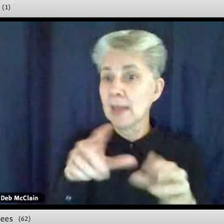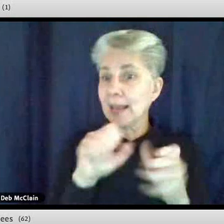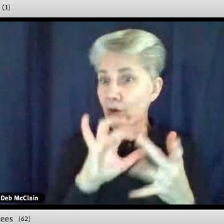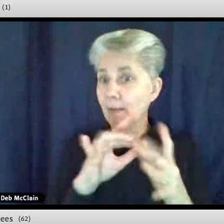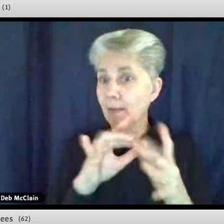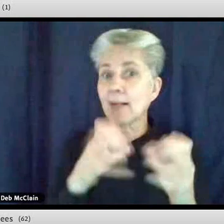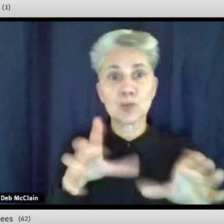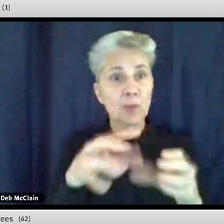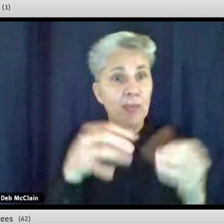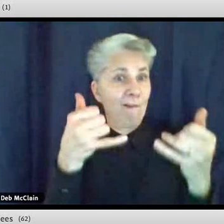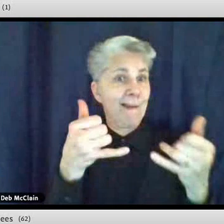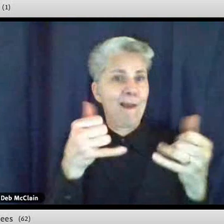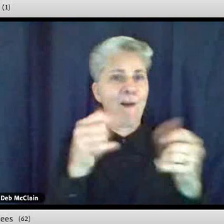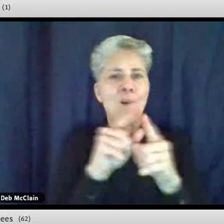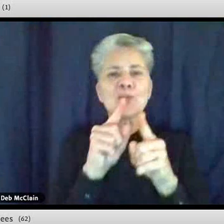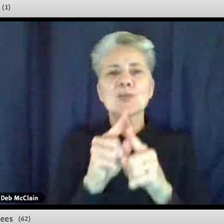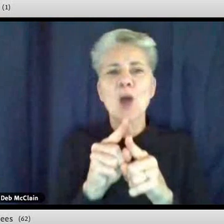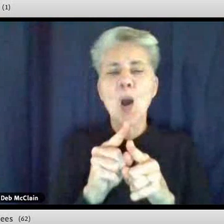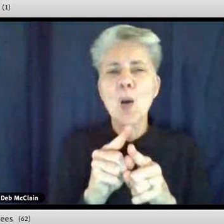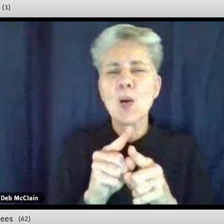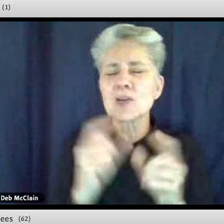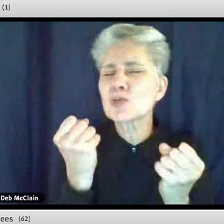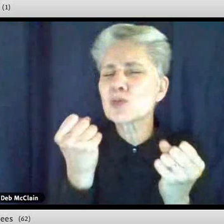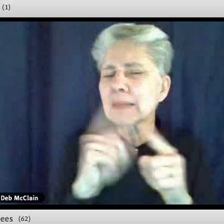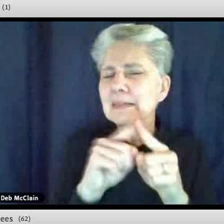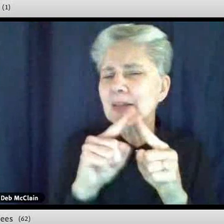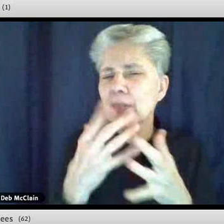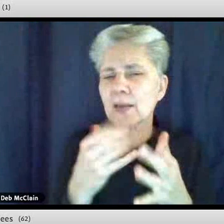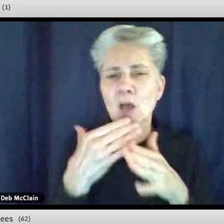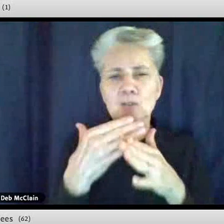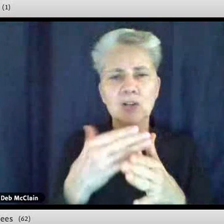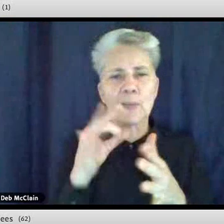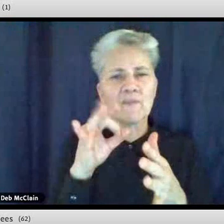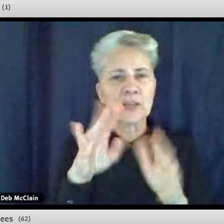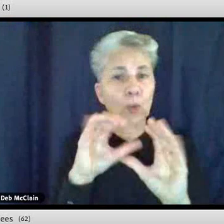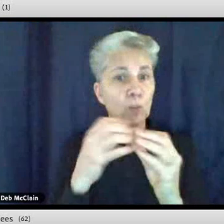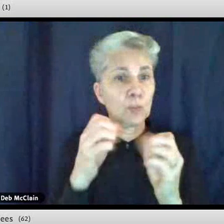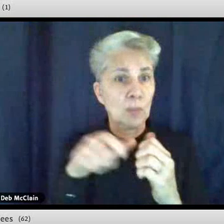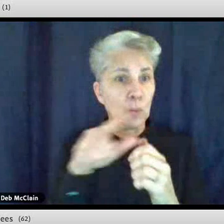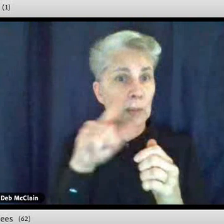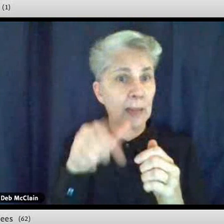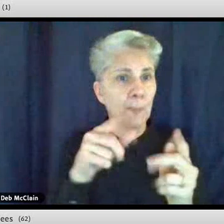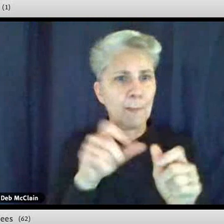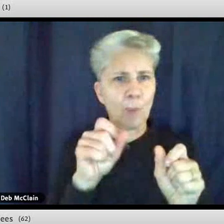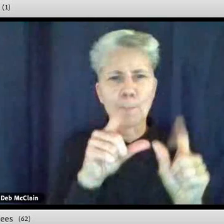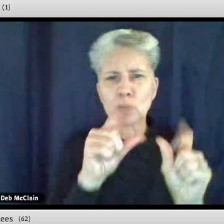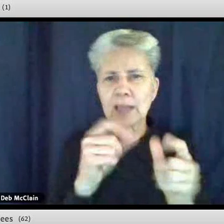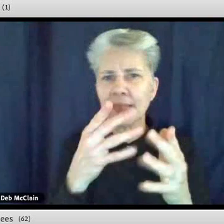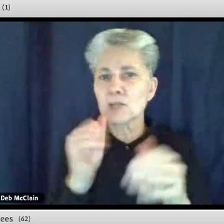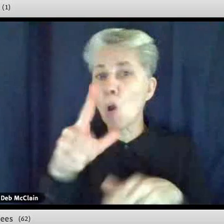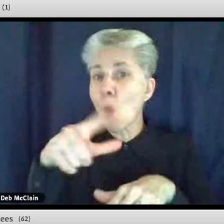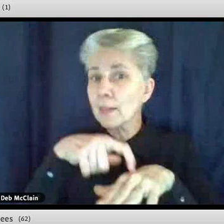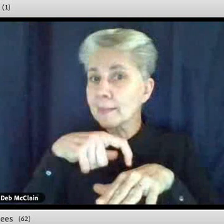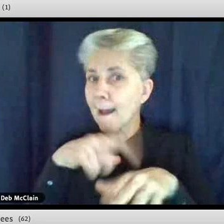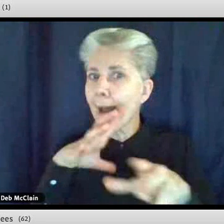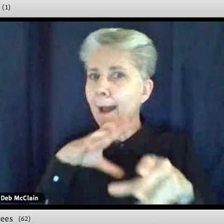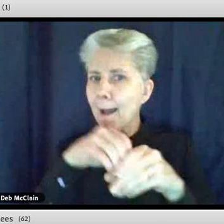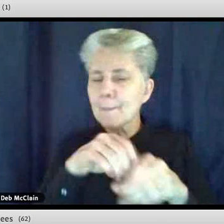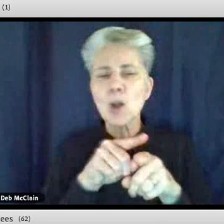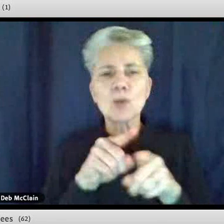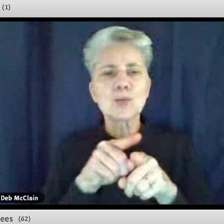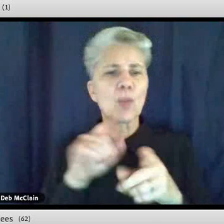with your patrons, with your family. Take an online class. You're doing that right now. There's also so many things. I'm going to share some Facebook